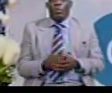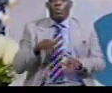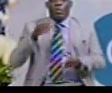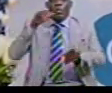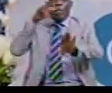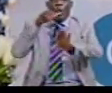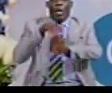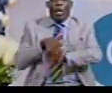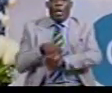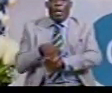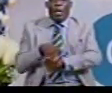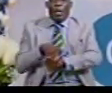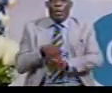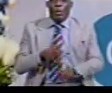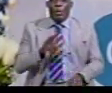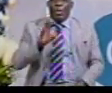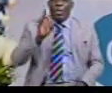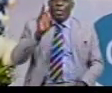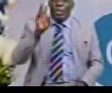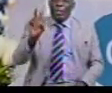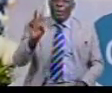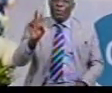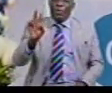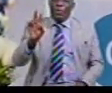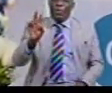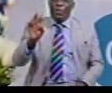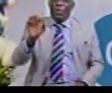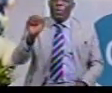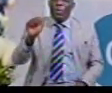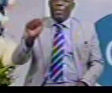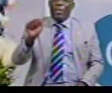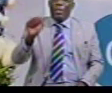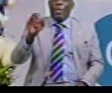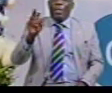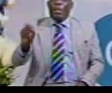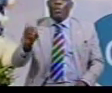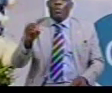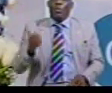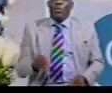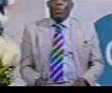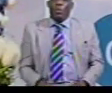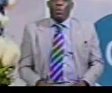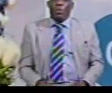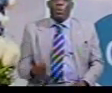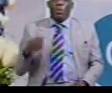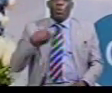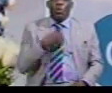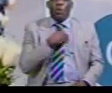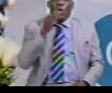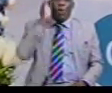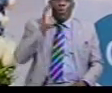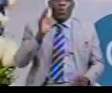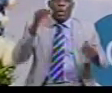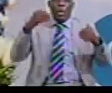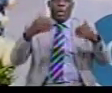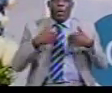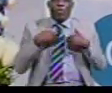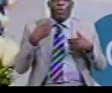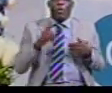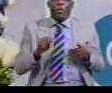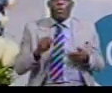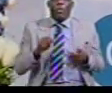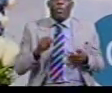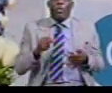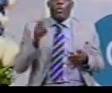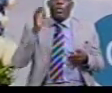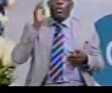7 a.m. in the morning. À 7h00. We shall have the ministers' conference. On